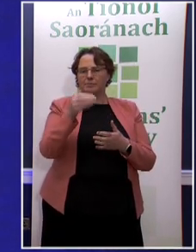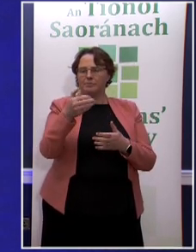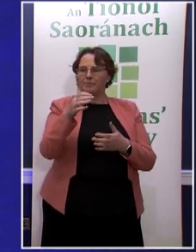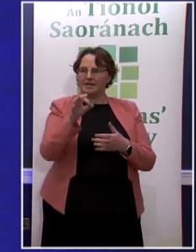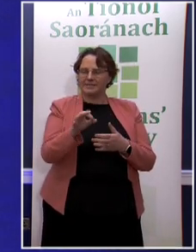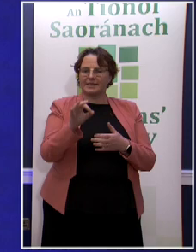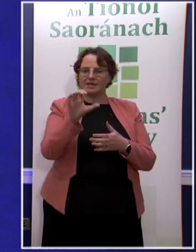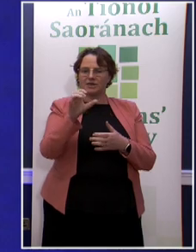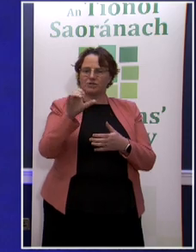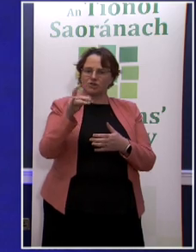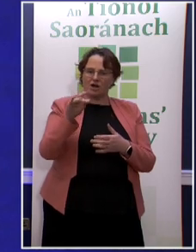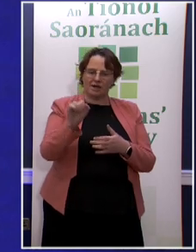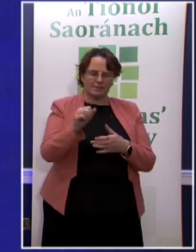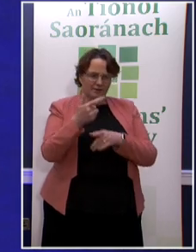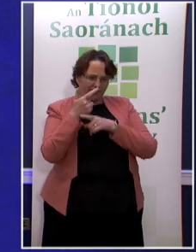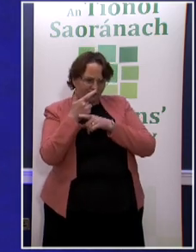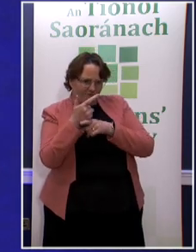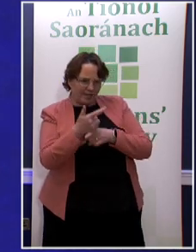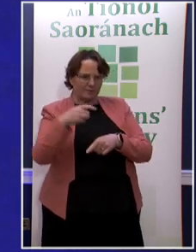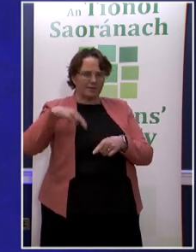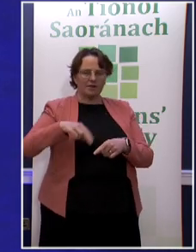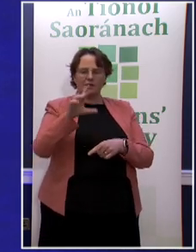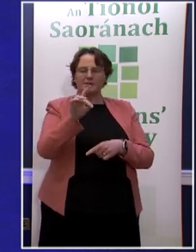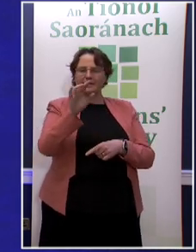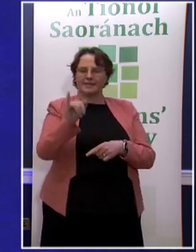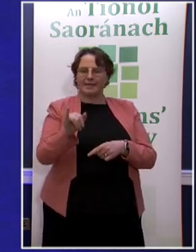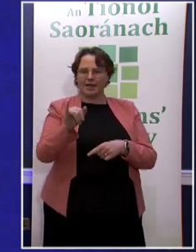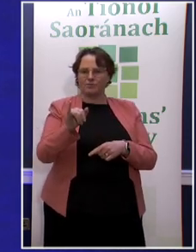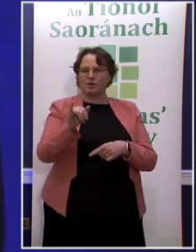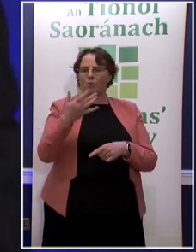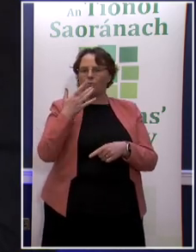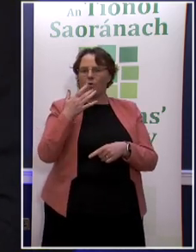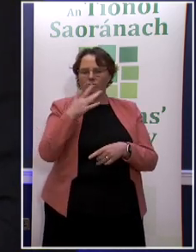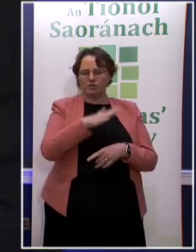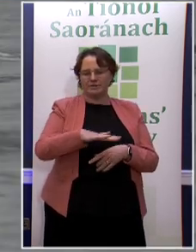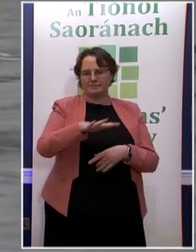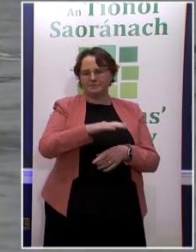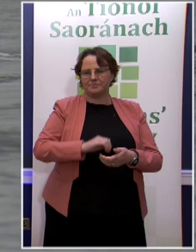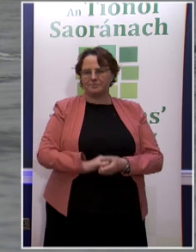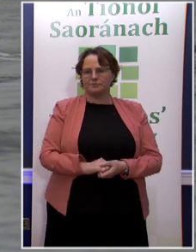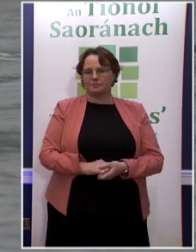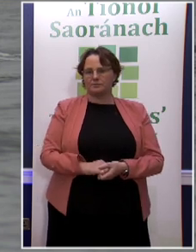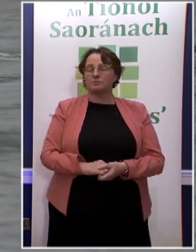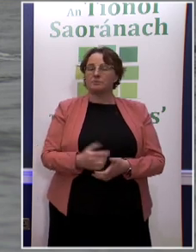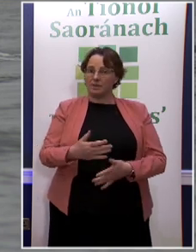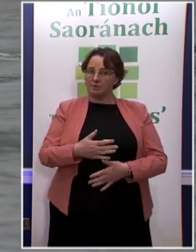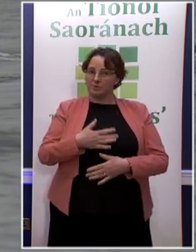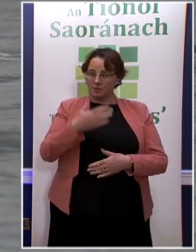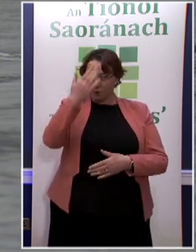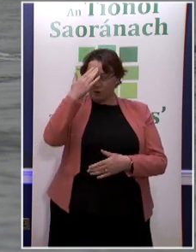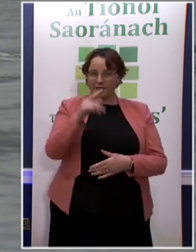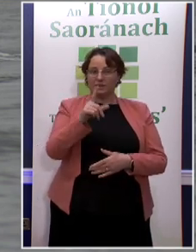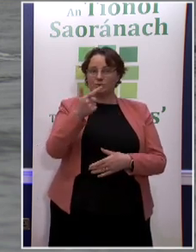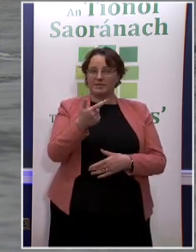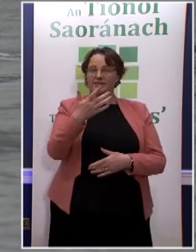Kerry coast that was filmed for the first time and reported on the news. It may surprise you to know that we have 25 different